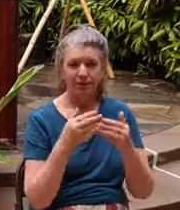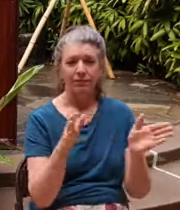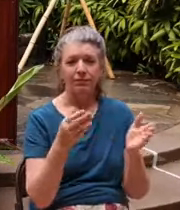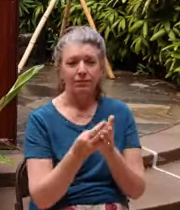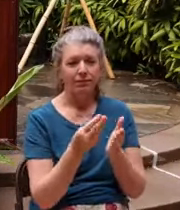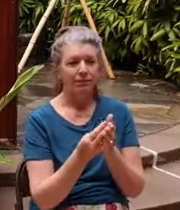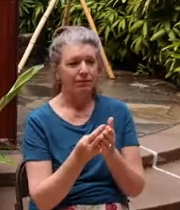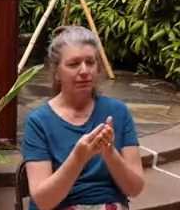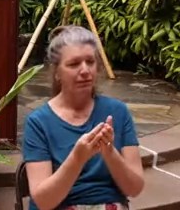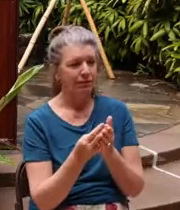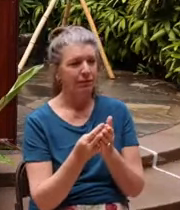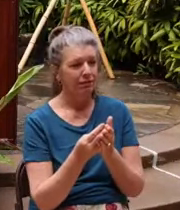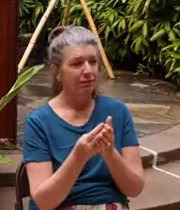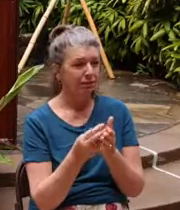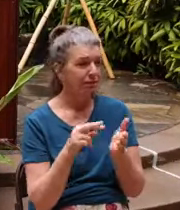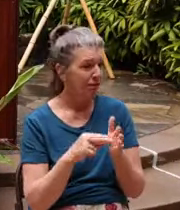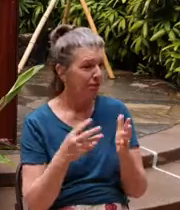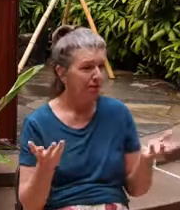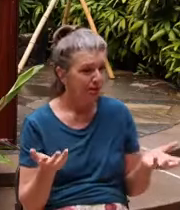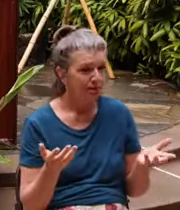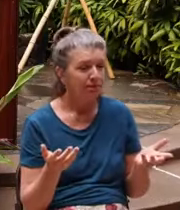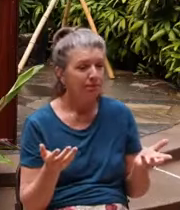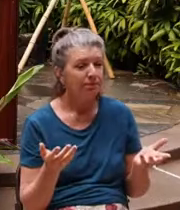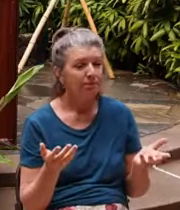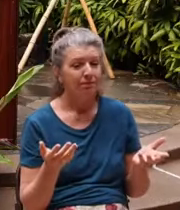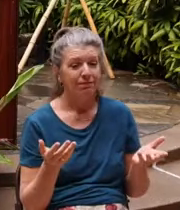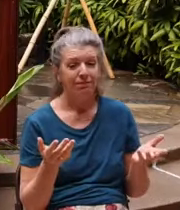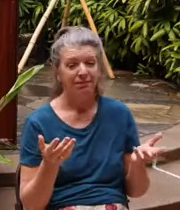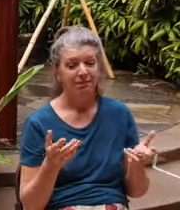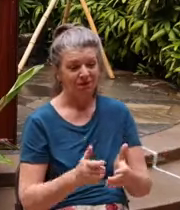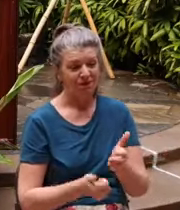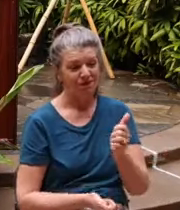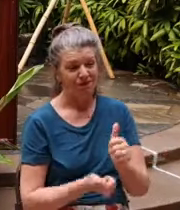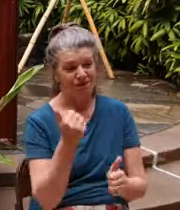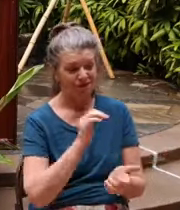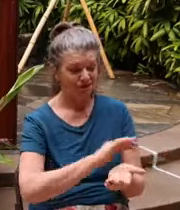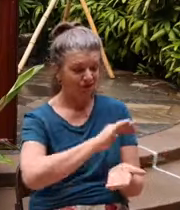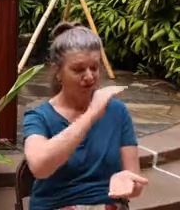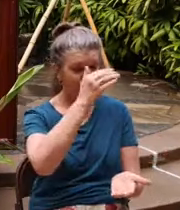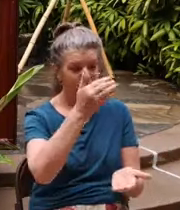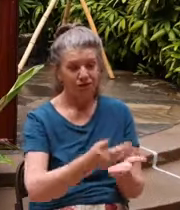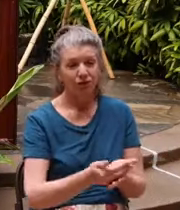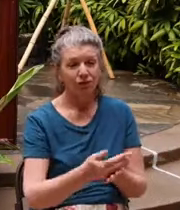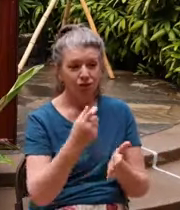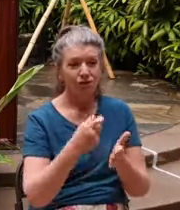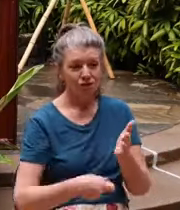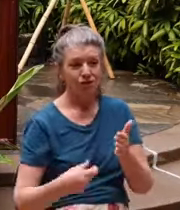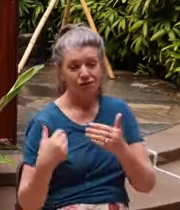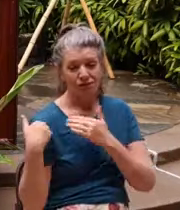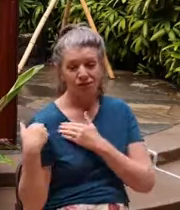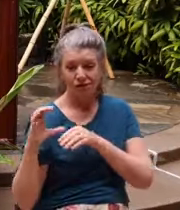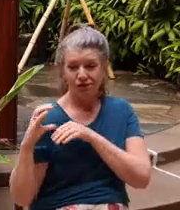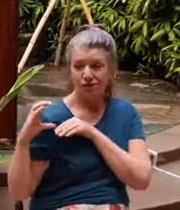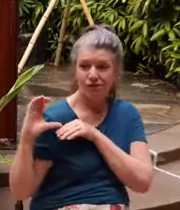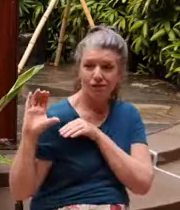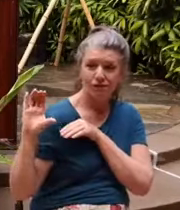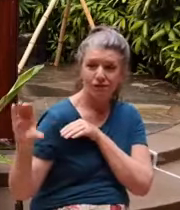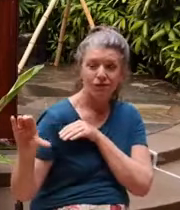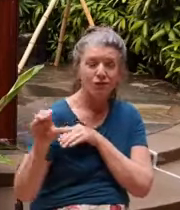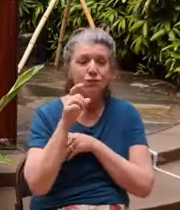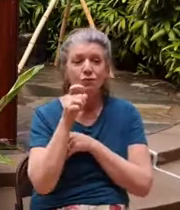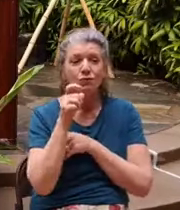revenues. In other words, the lion's share of our tax burden sits on the shoulders of